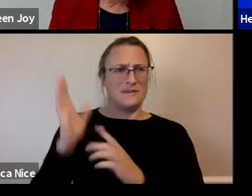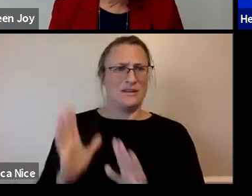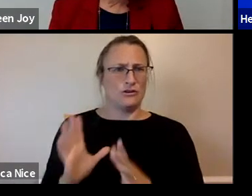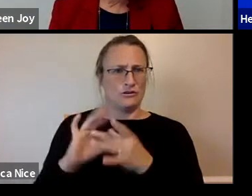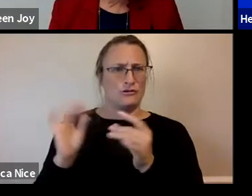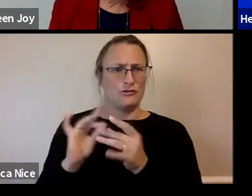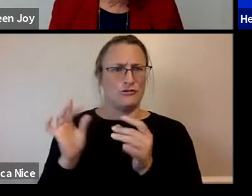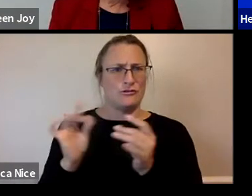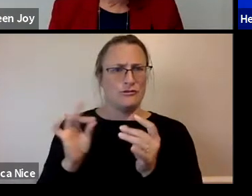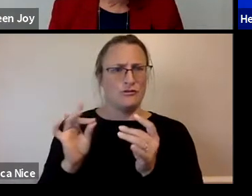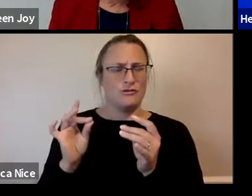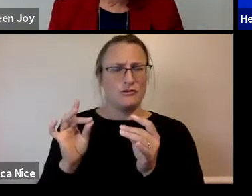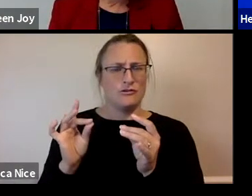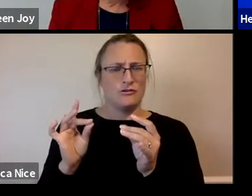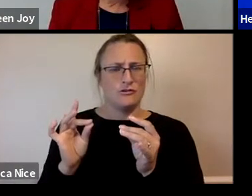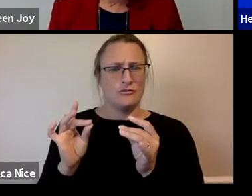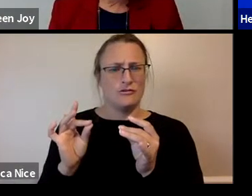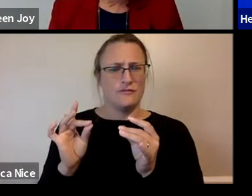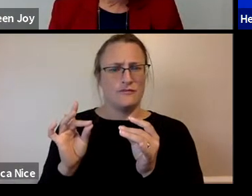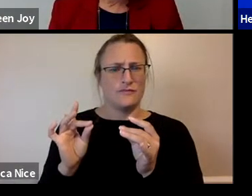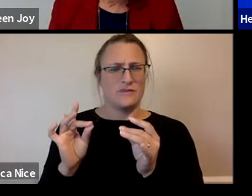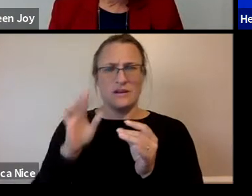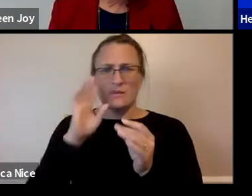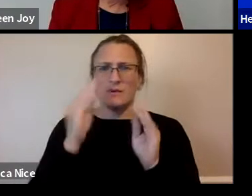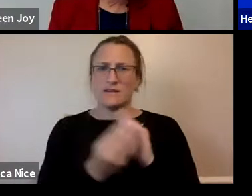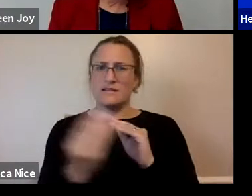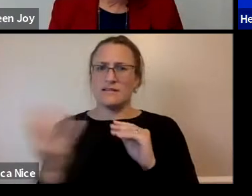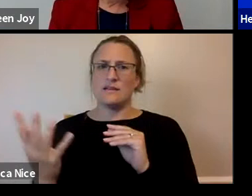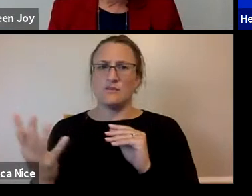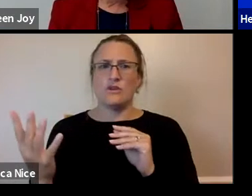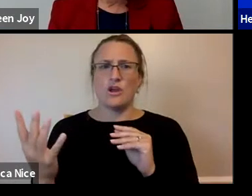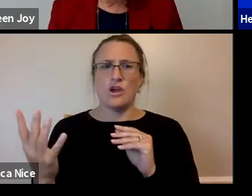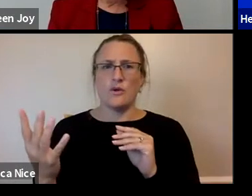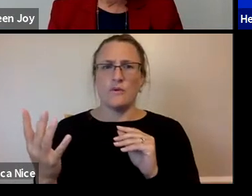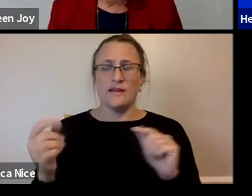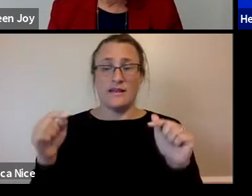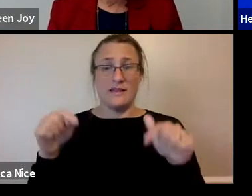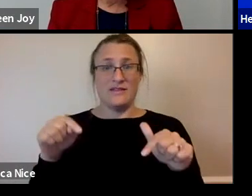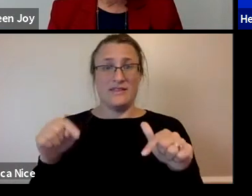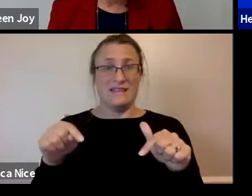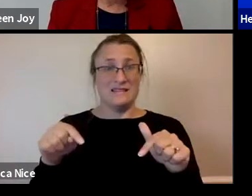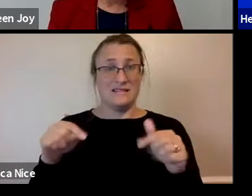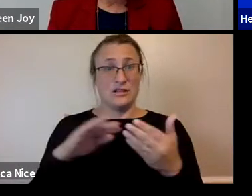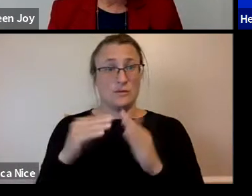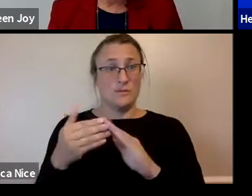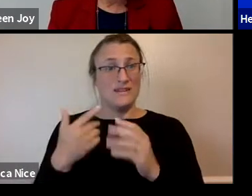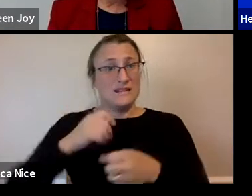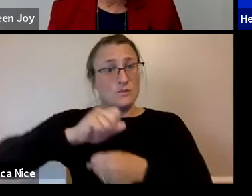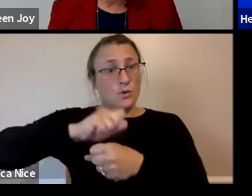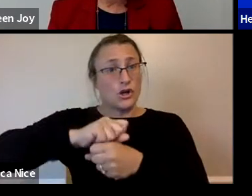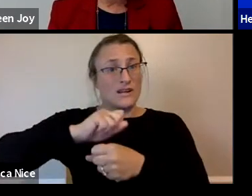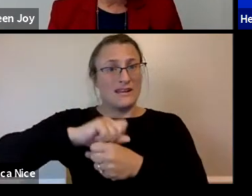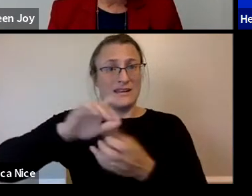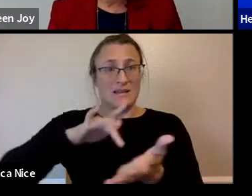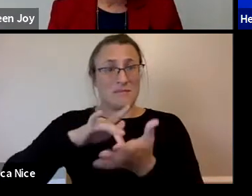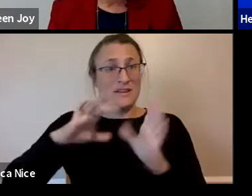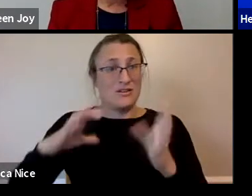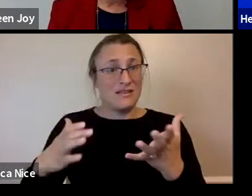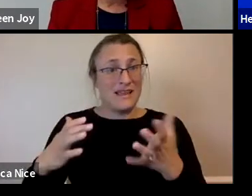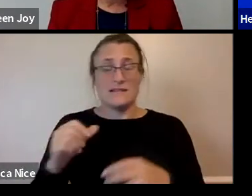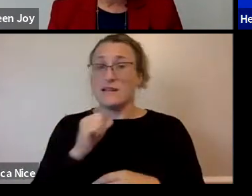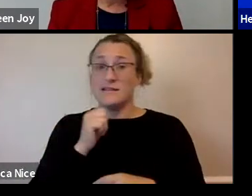like that all to know that this is a working and middle class community. It's not run